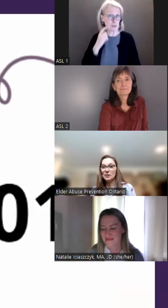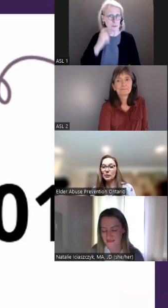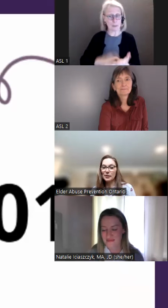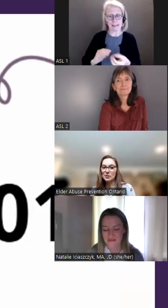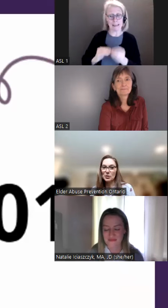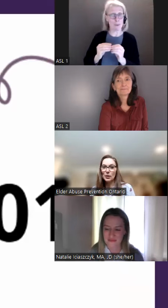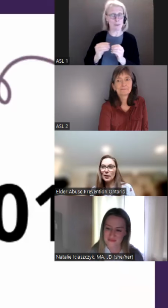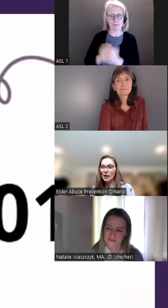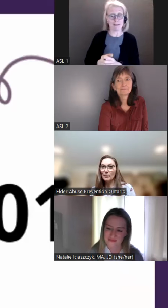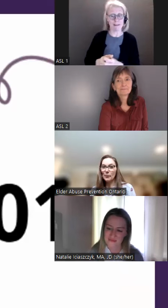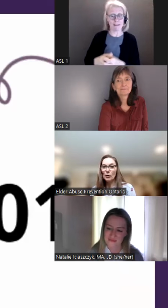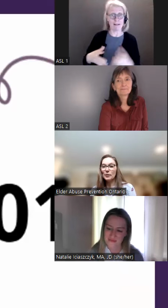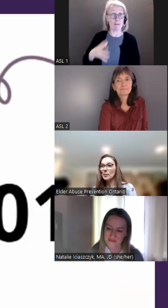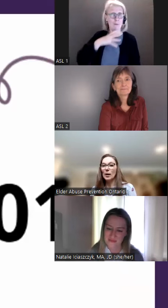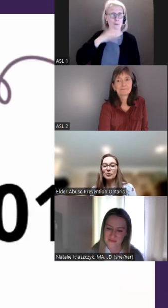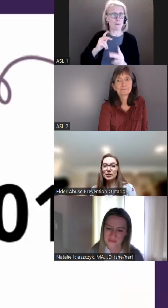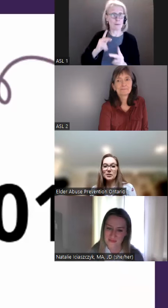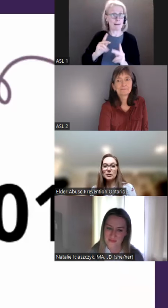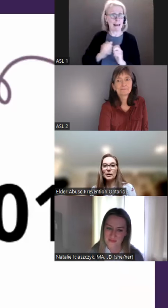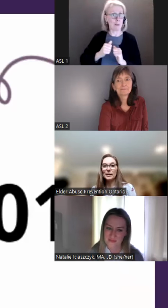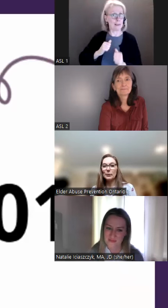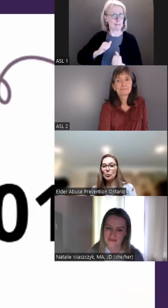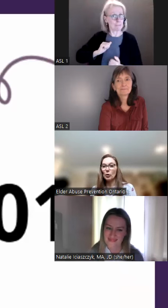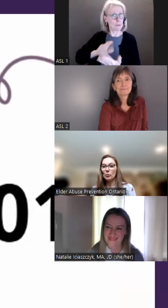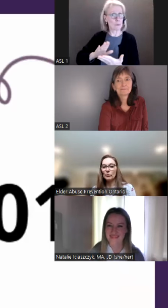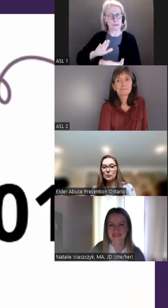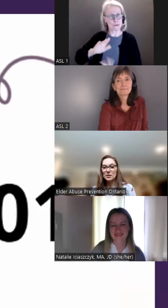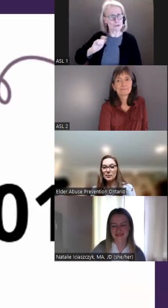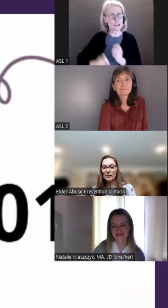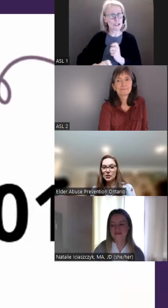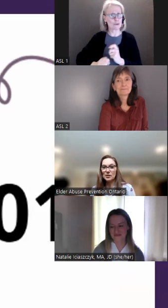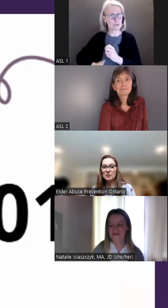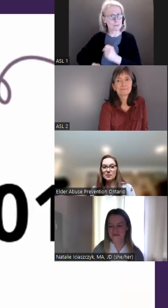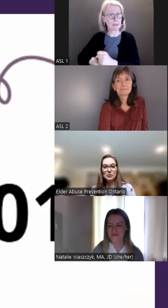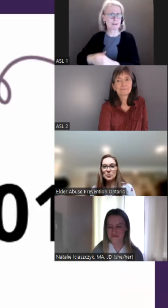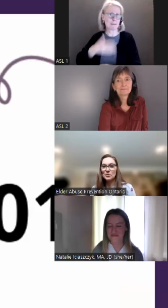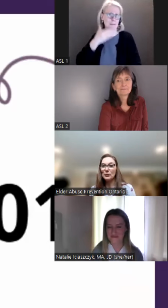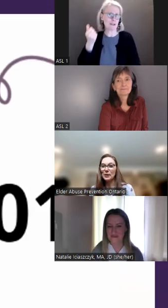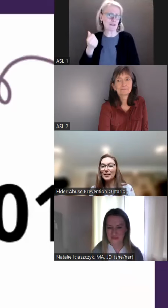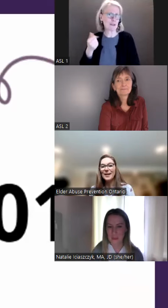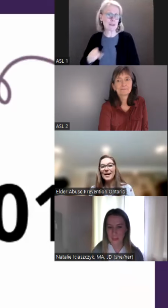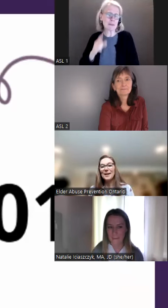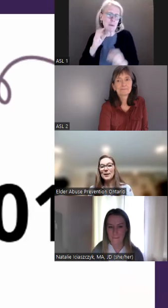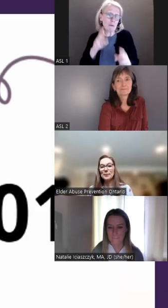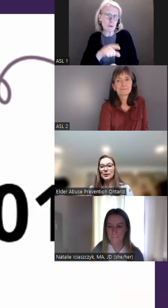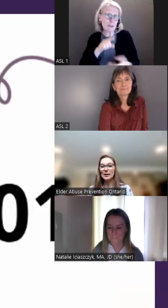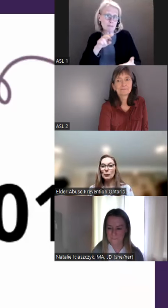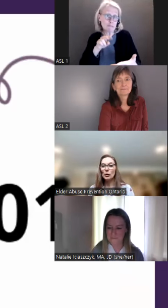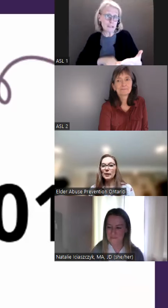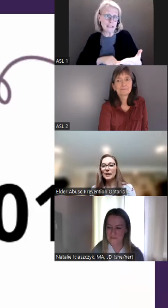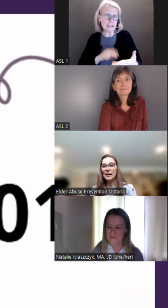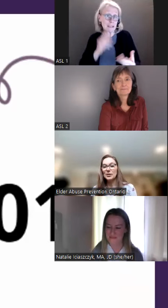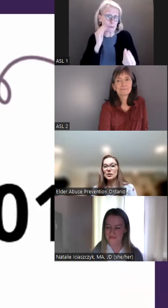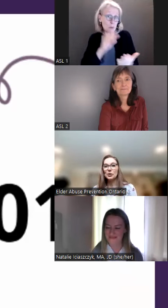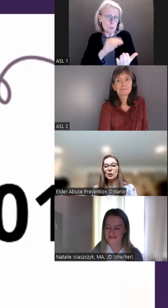doing things differently. So hopefully people have a chance to look at that report more fulsome, have a chance to night reading, look at